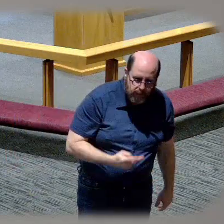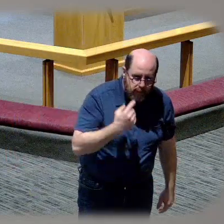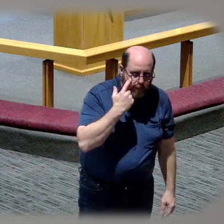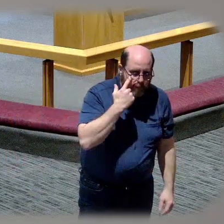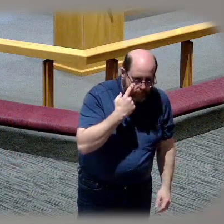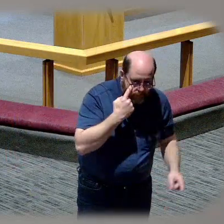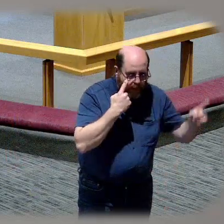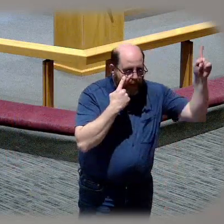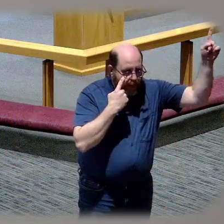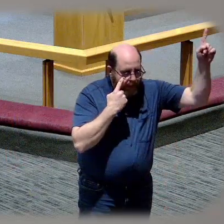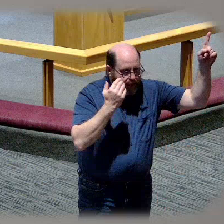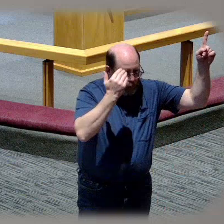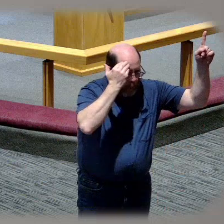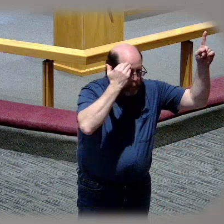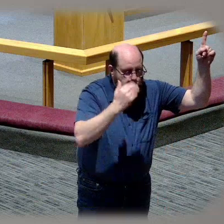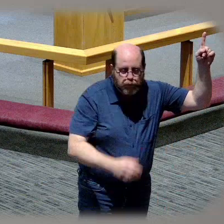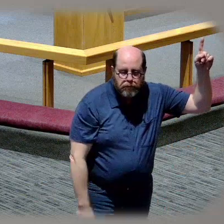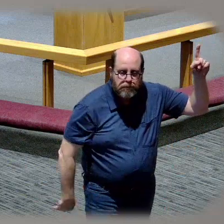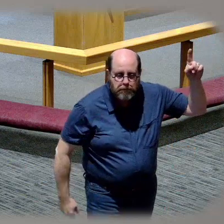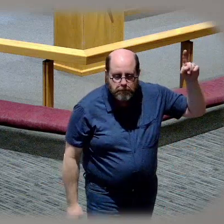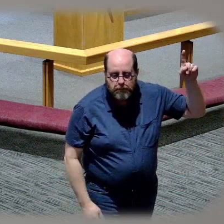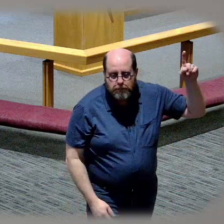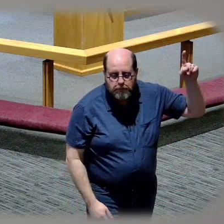Jesus knows.